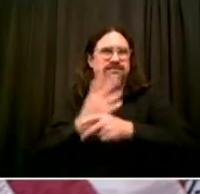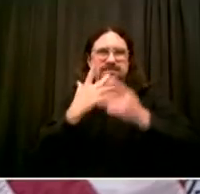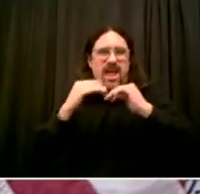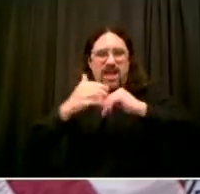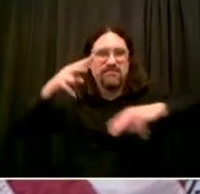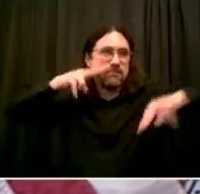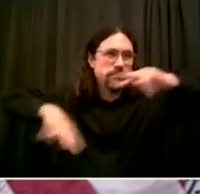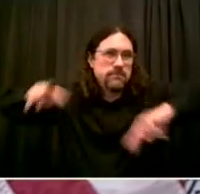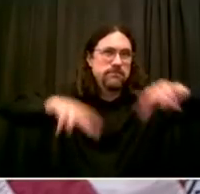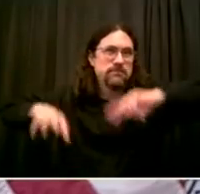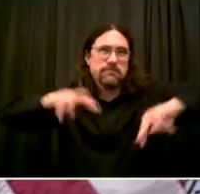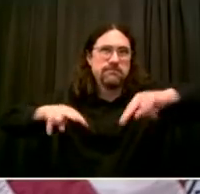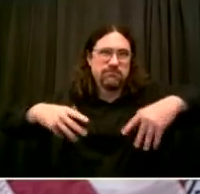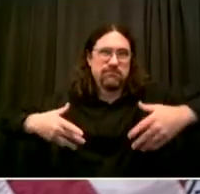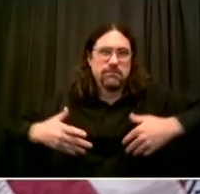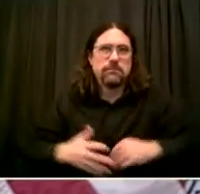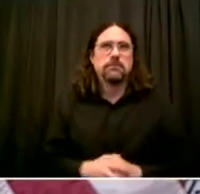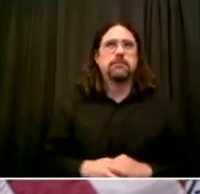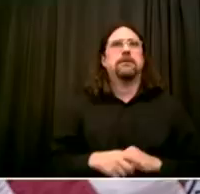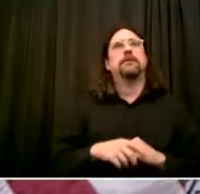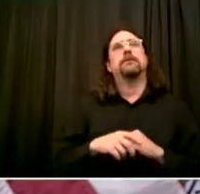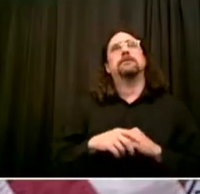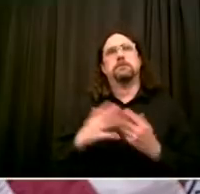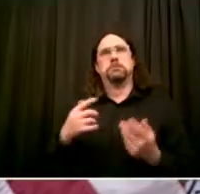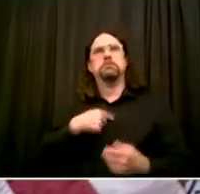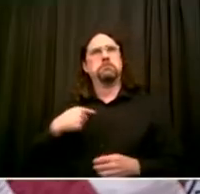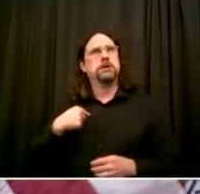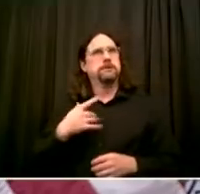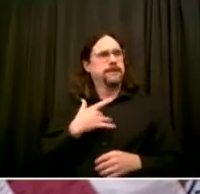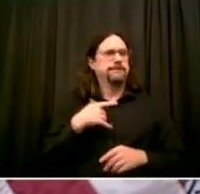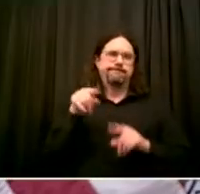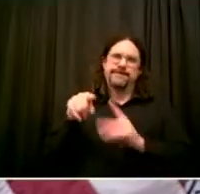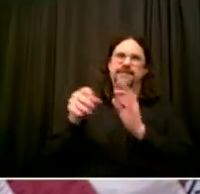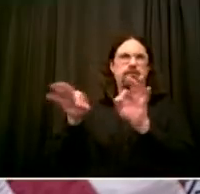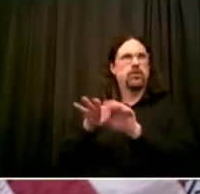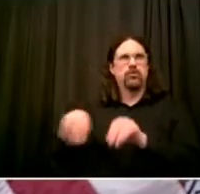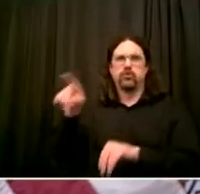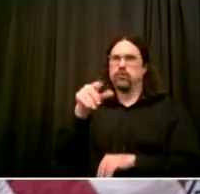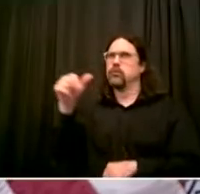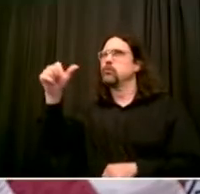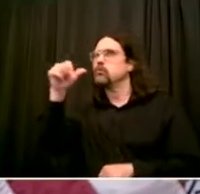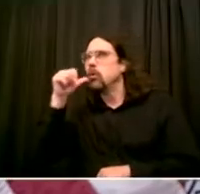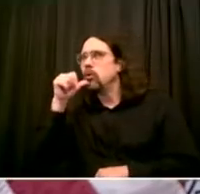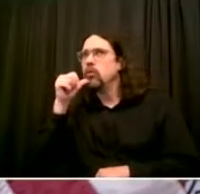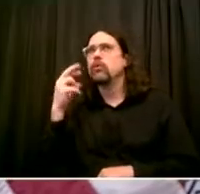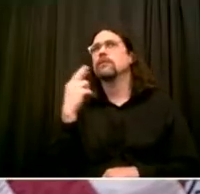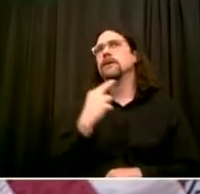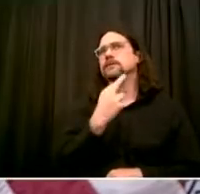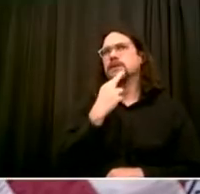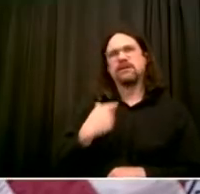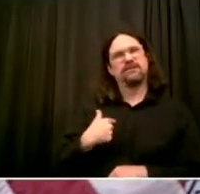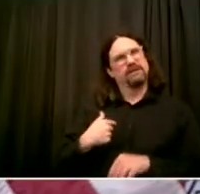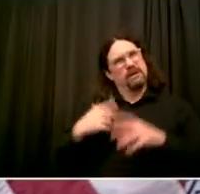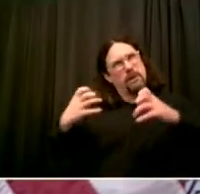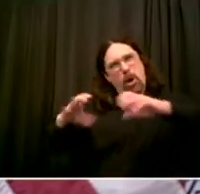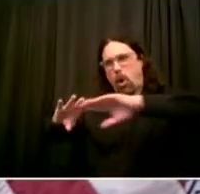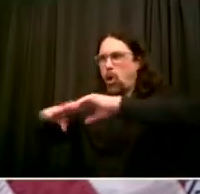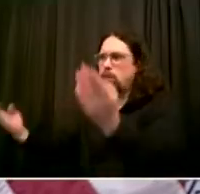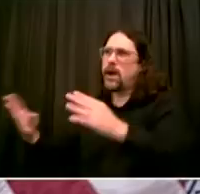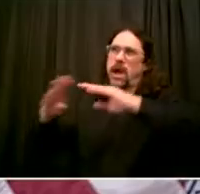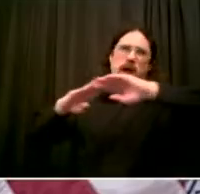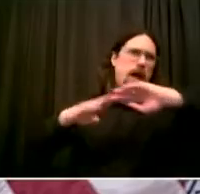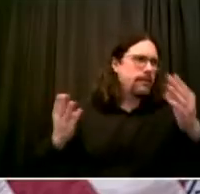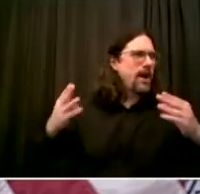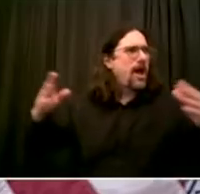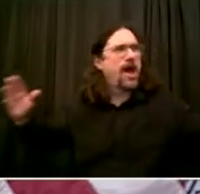restaurants is very, very clear. I would love them back up and running immediately. But the safety ramifications of